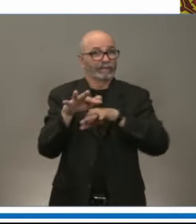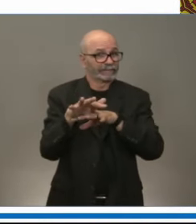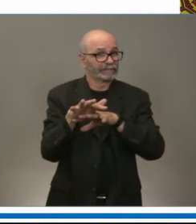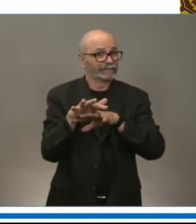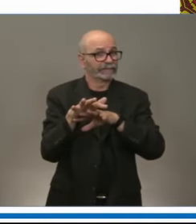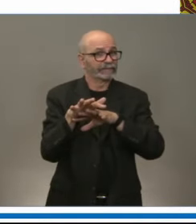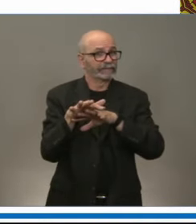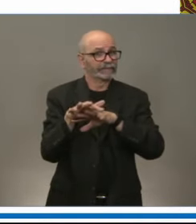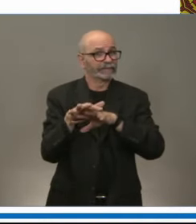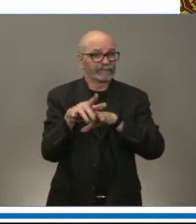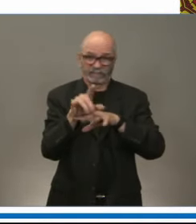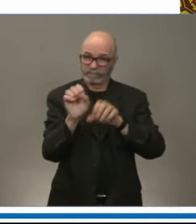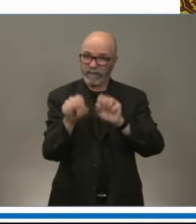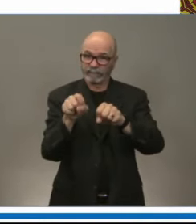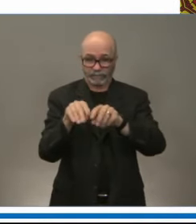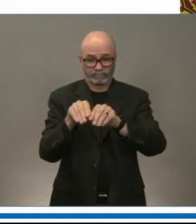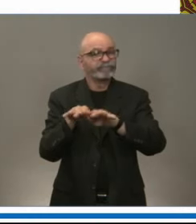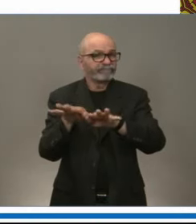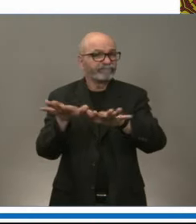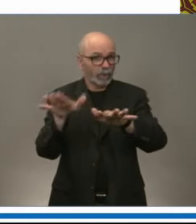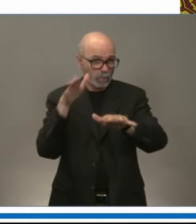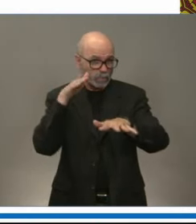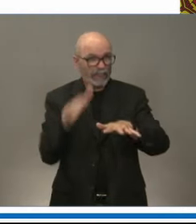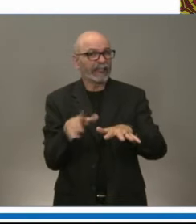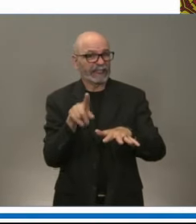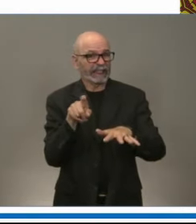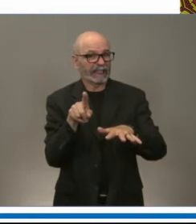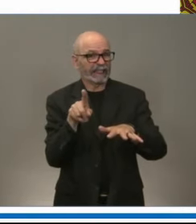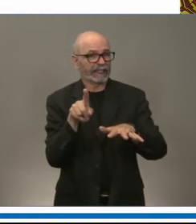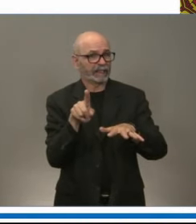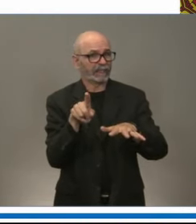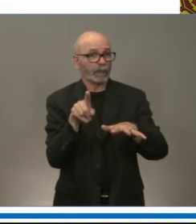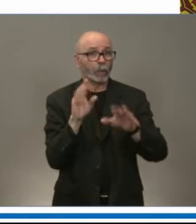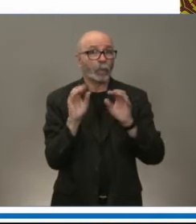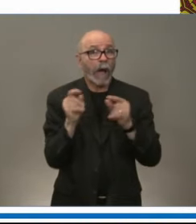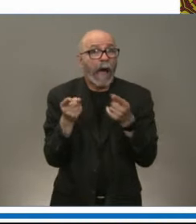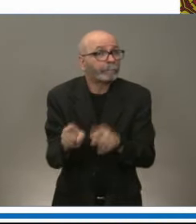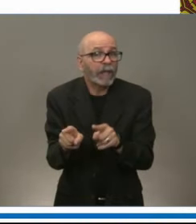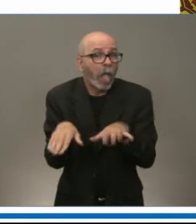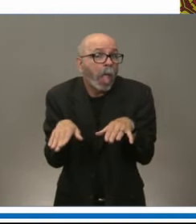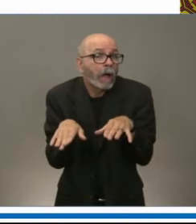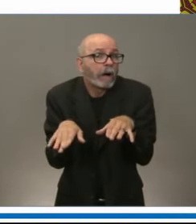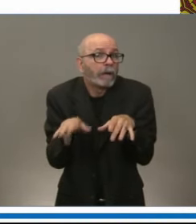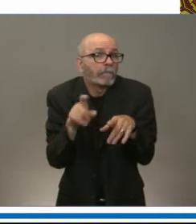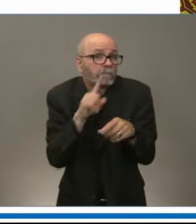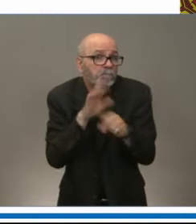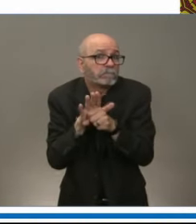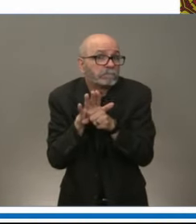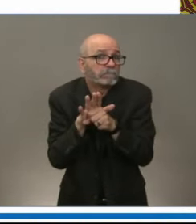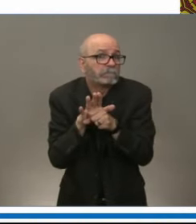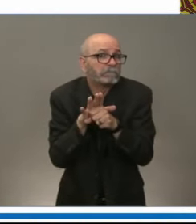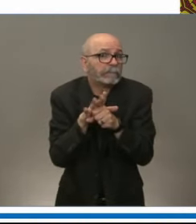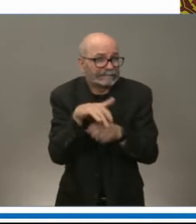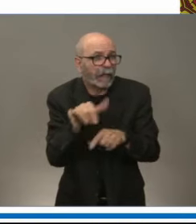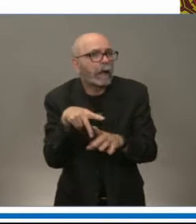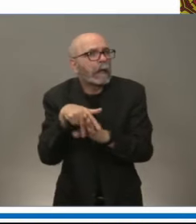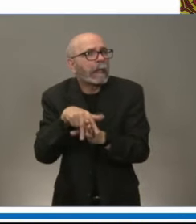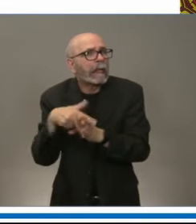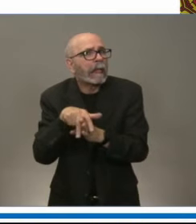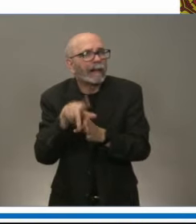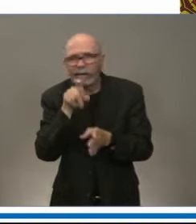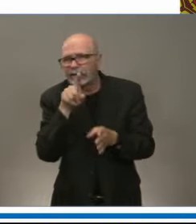widespread, but there's no confirmation of this. Like you're not certain. Can you